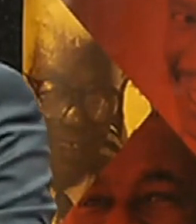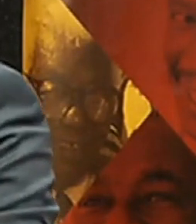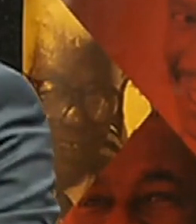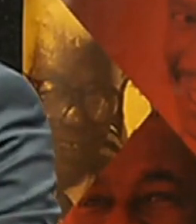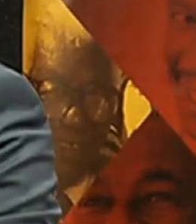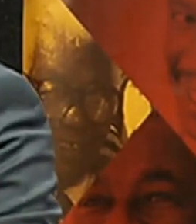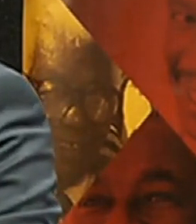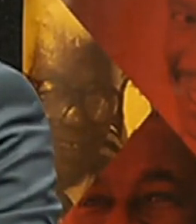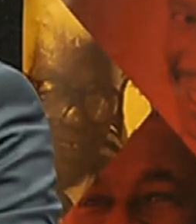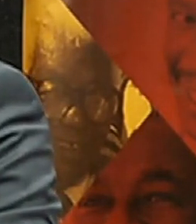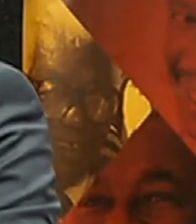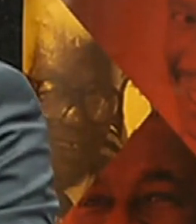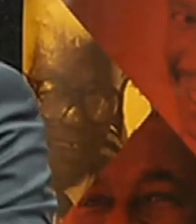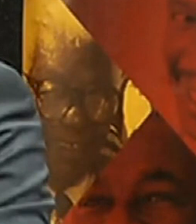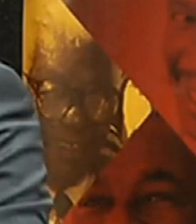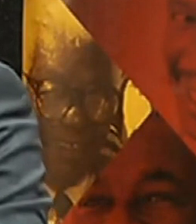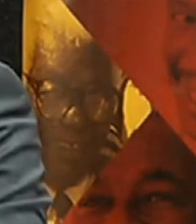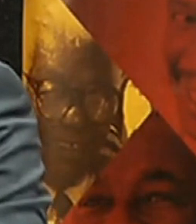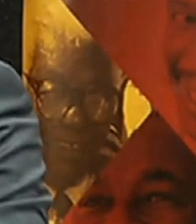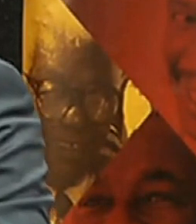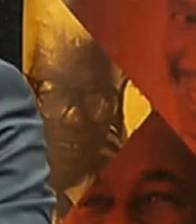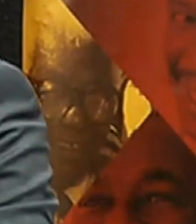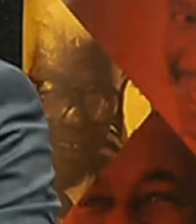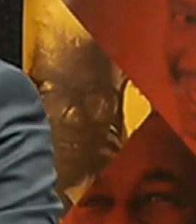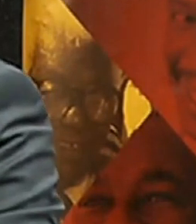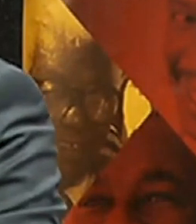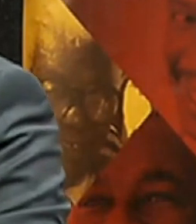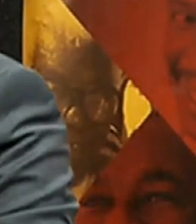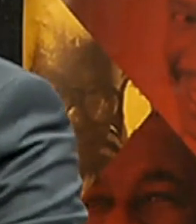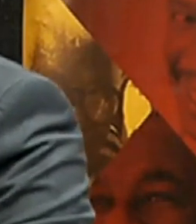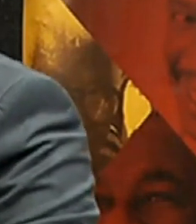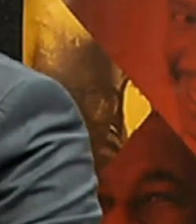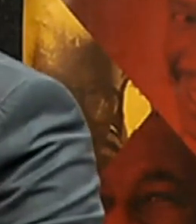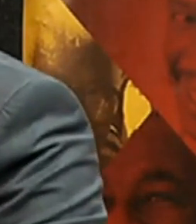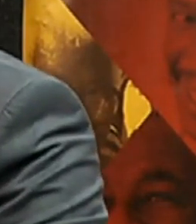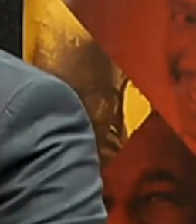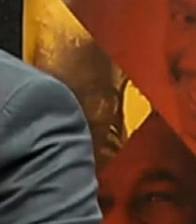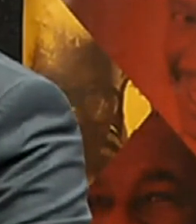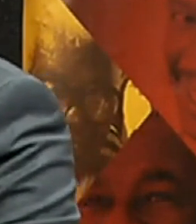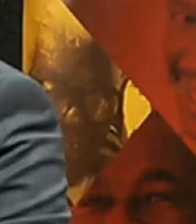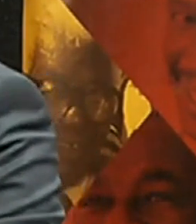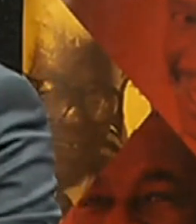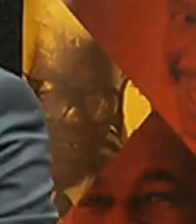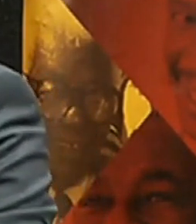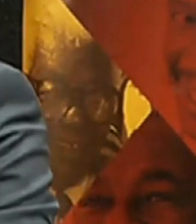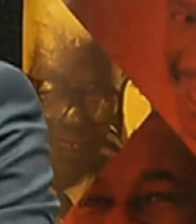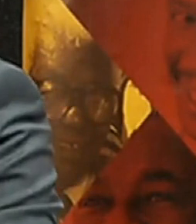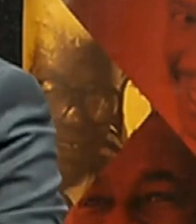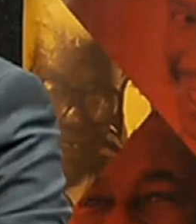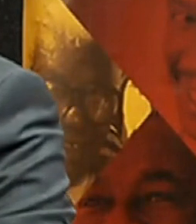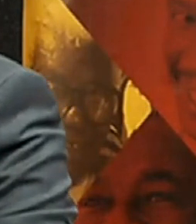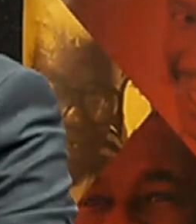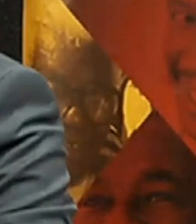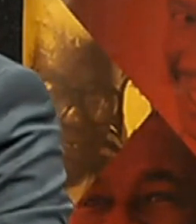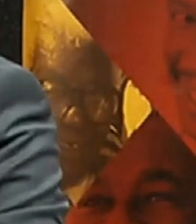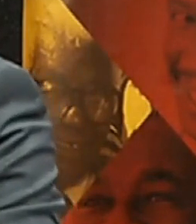protect our girl children, sisters, aunts, and mothers from abuse by reporting any incident of abuse to law